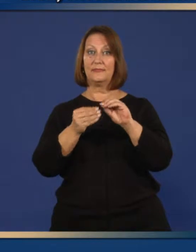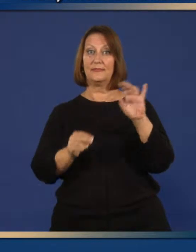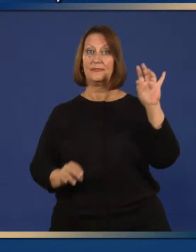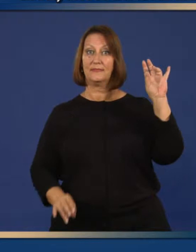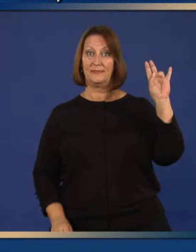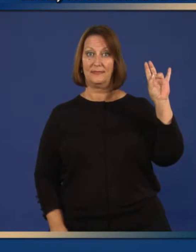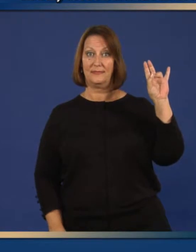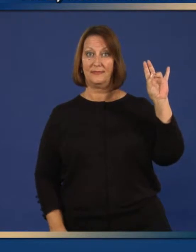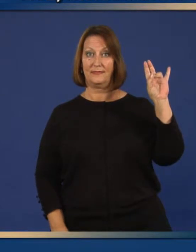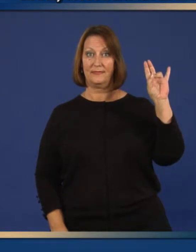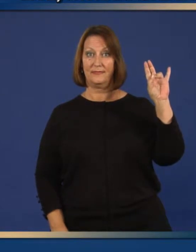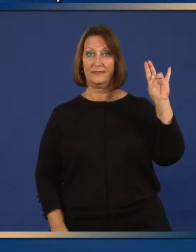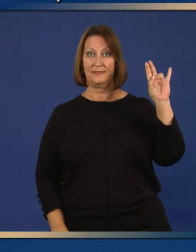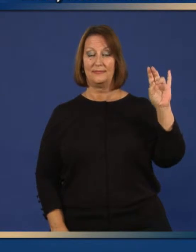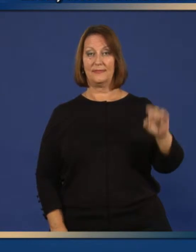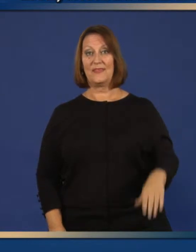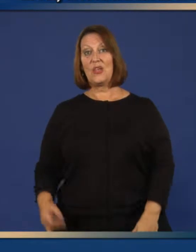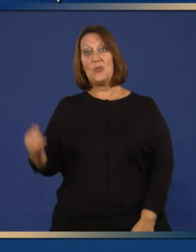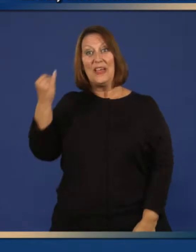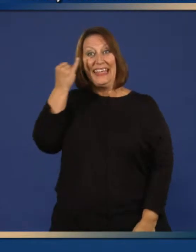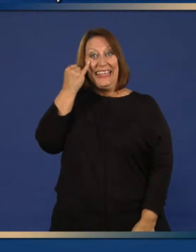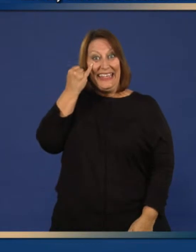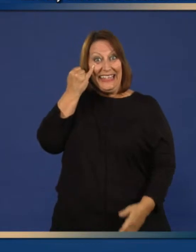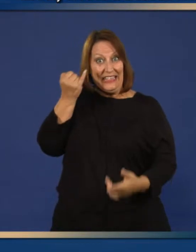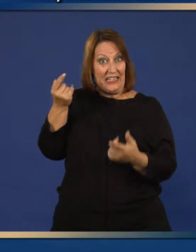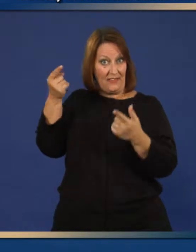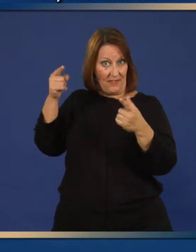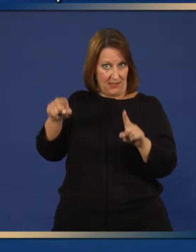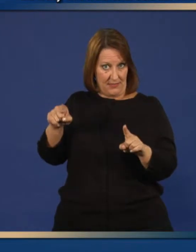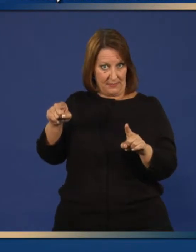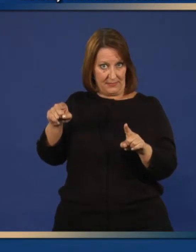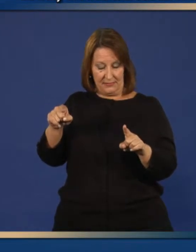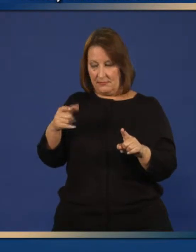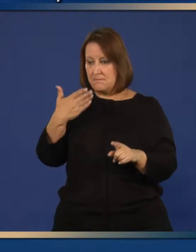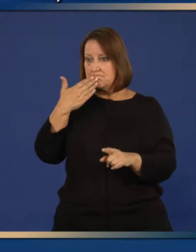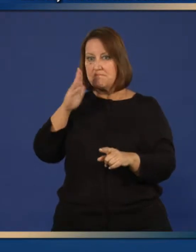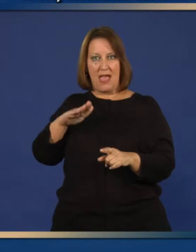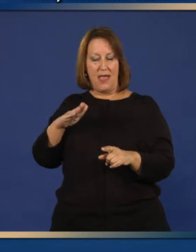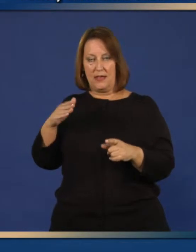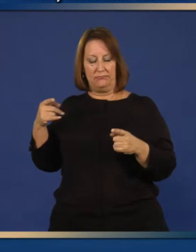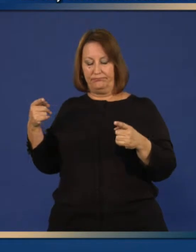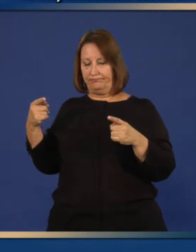7. What if there is a severe reaction?